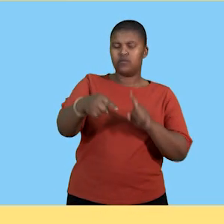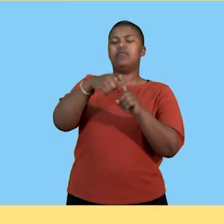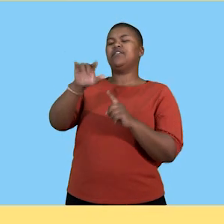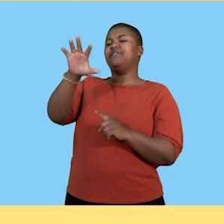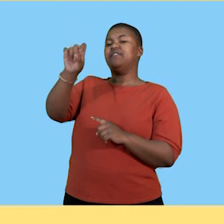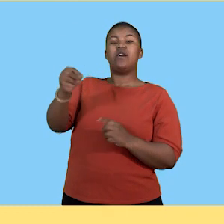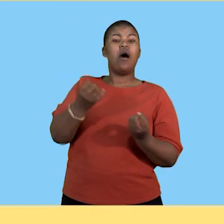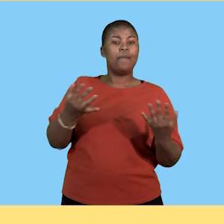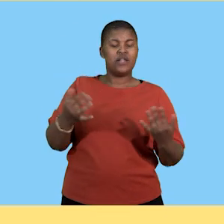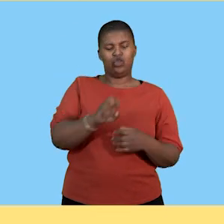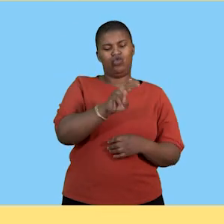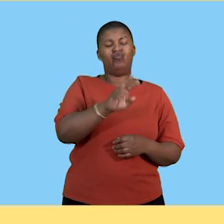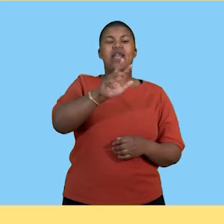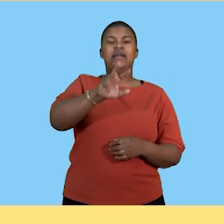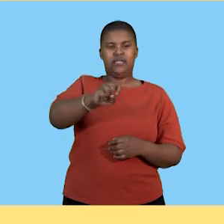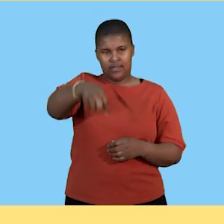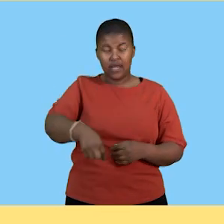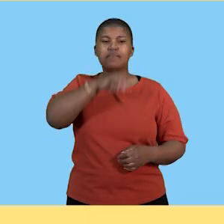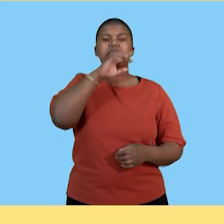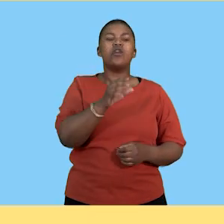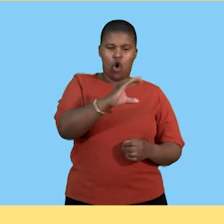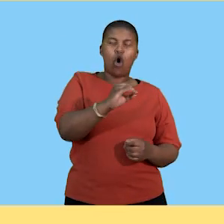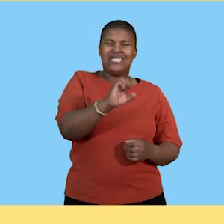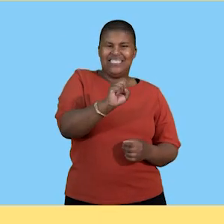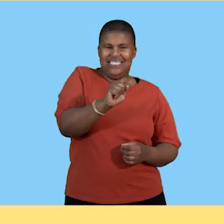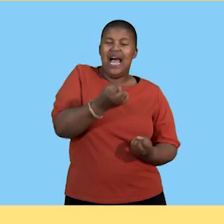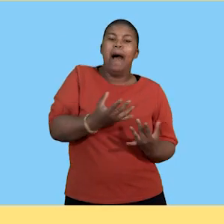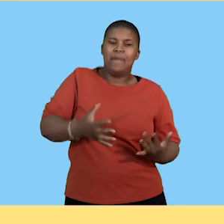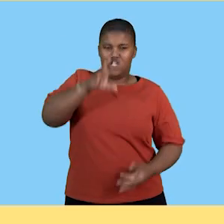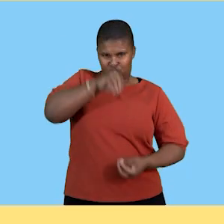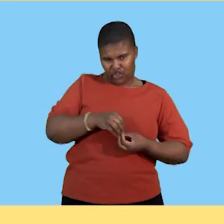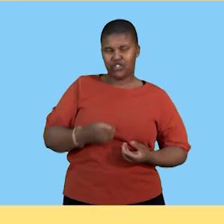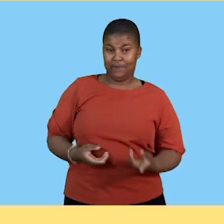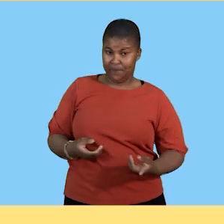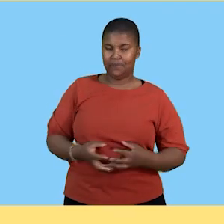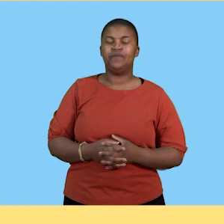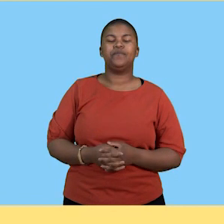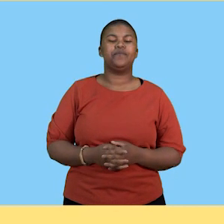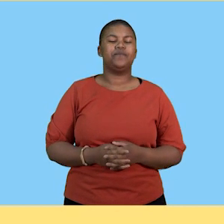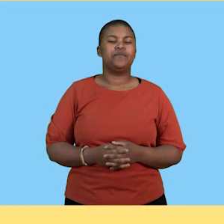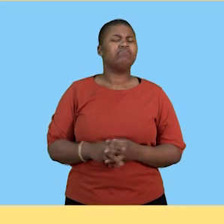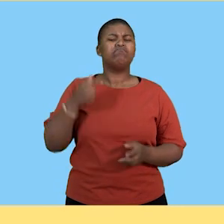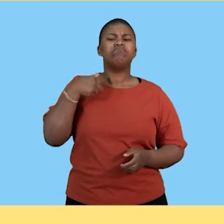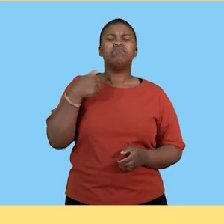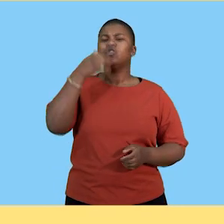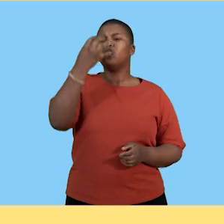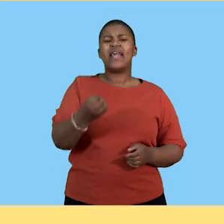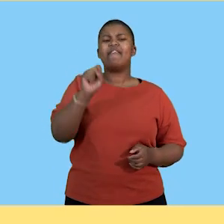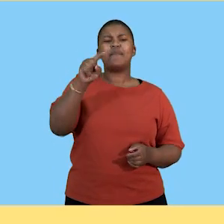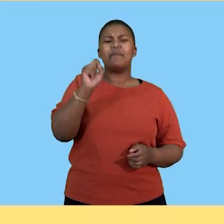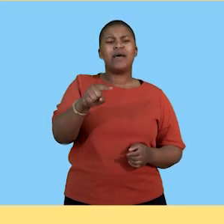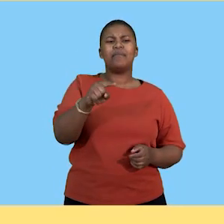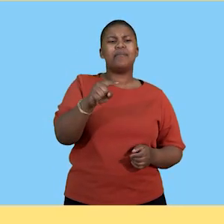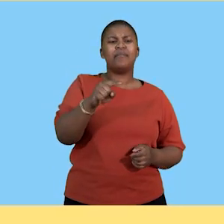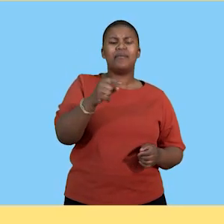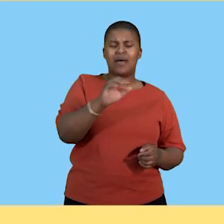50,000, that would then give us 290,000. That is your cost now at the end. And we don't have